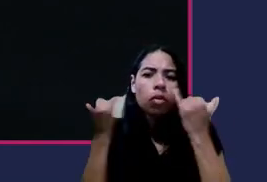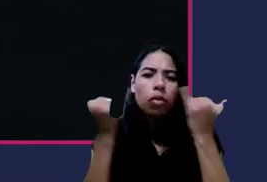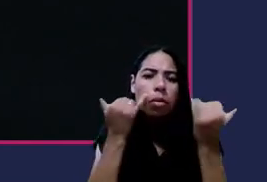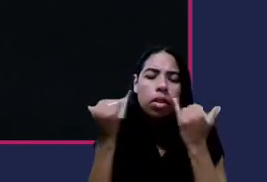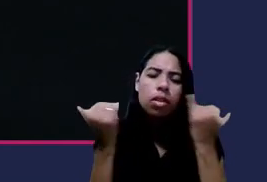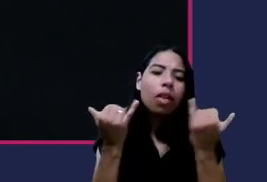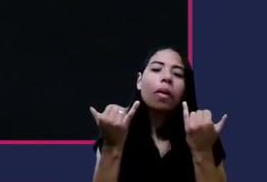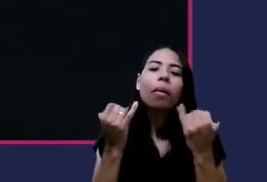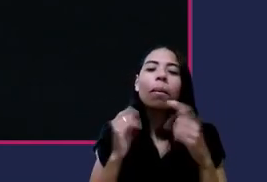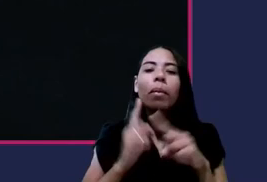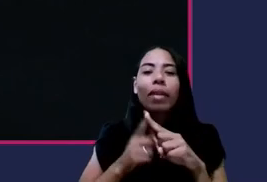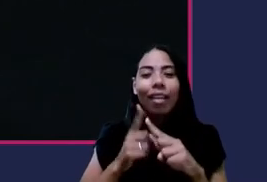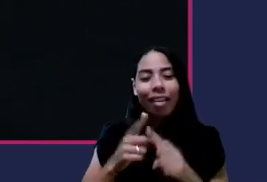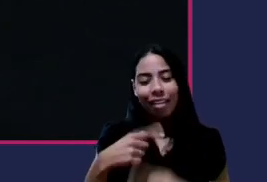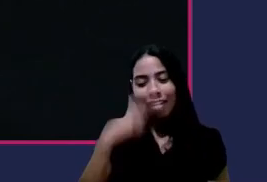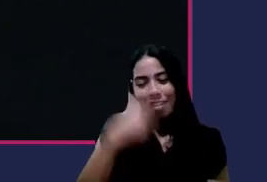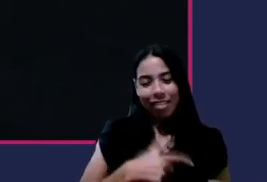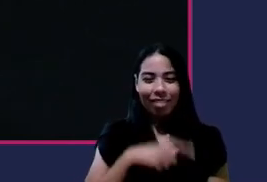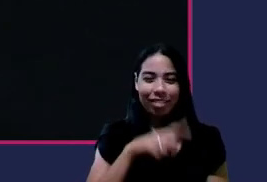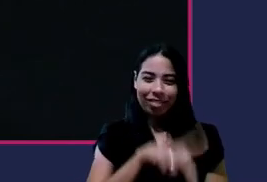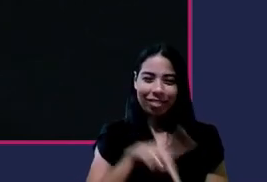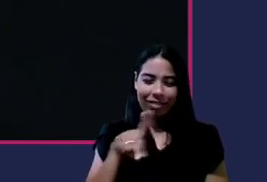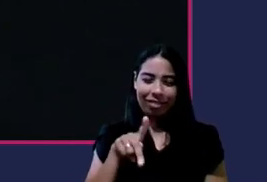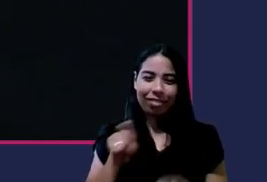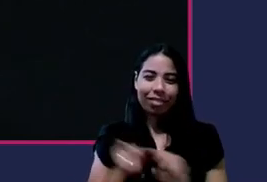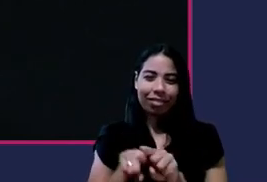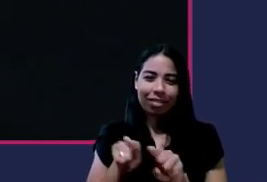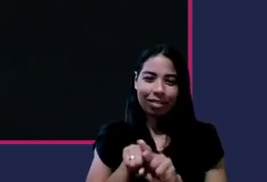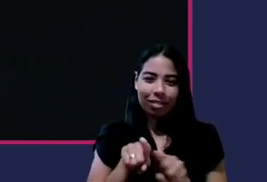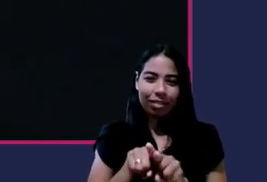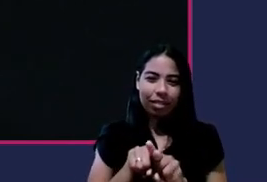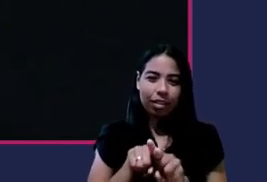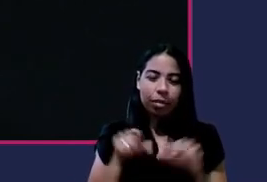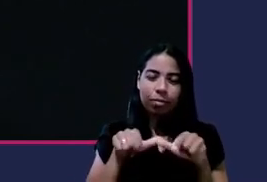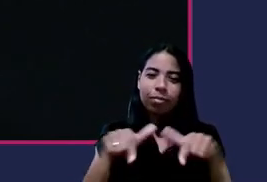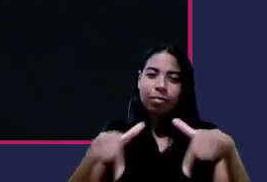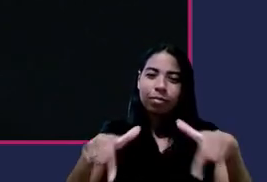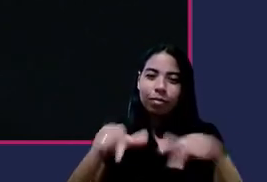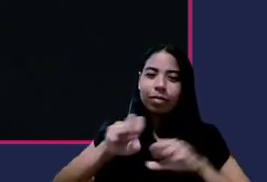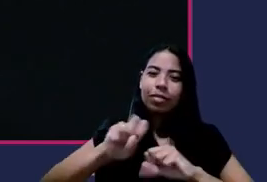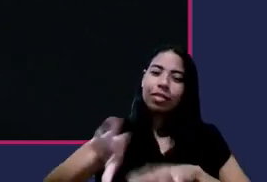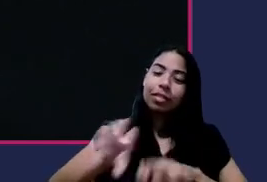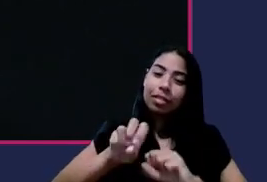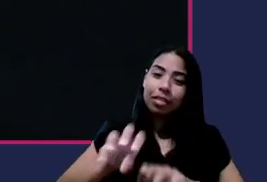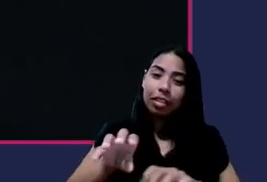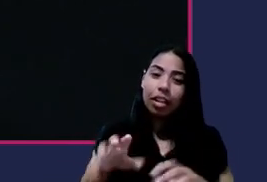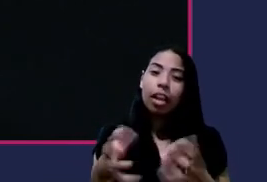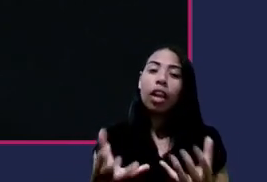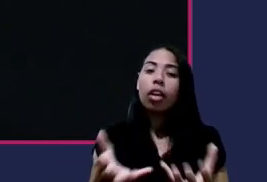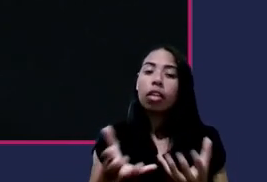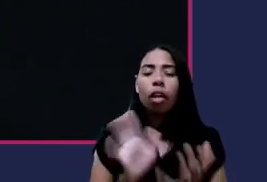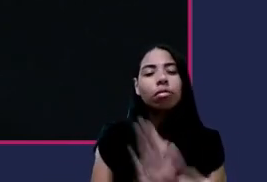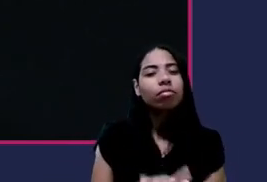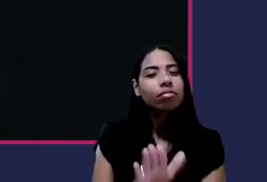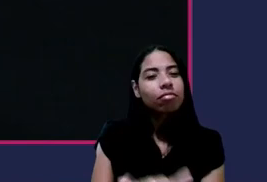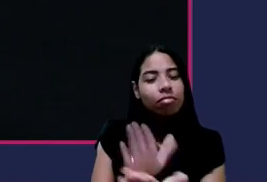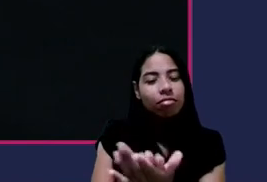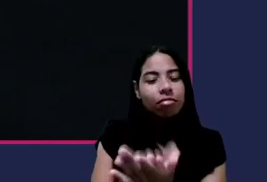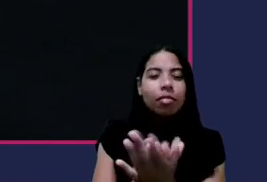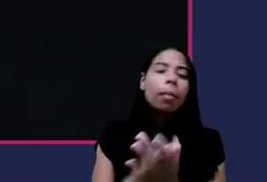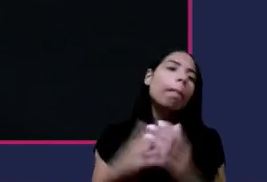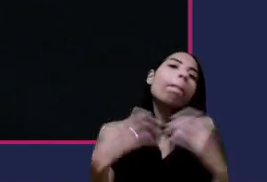like data because I am a professor and a defender of education.